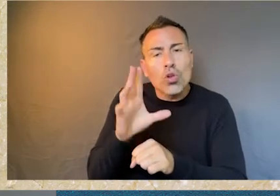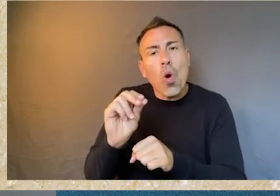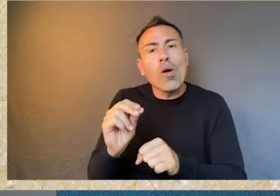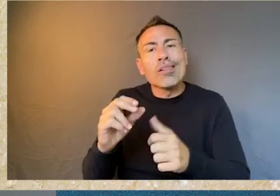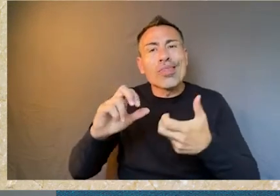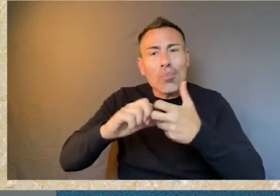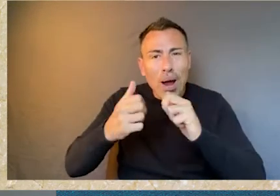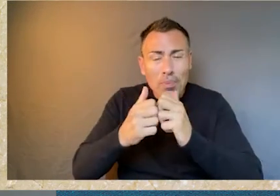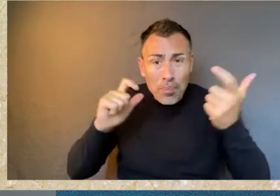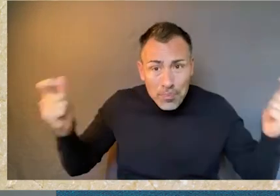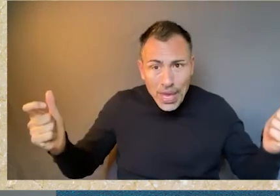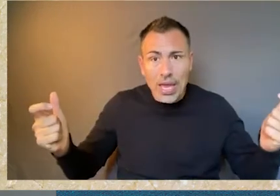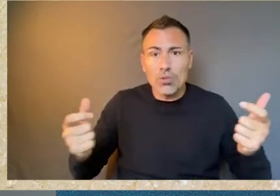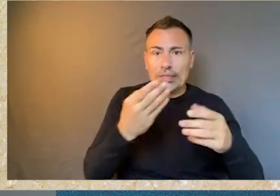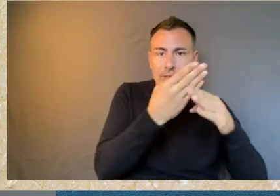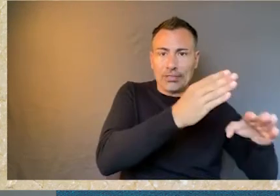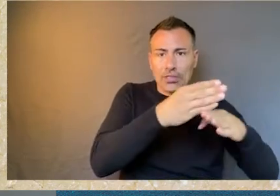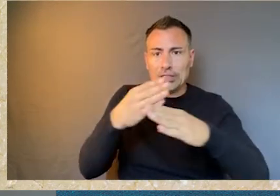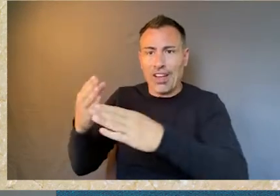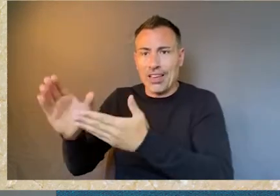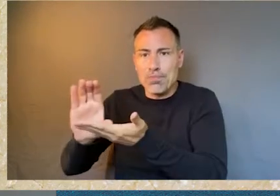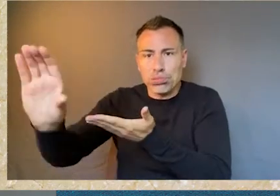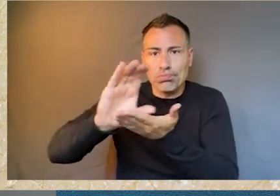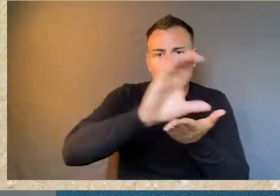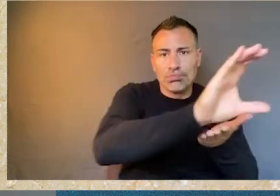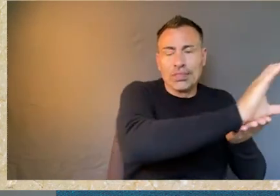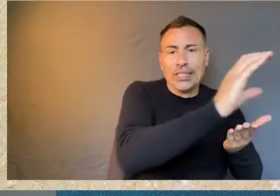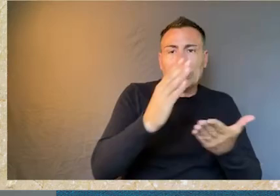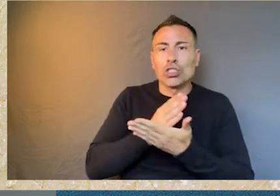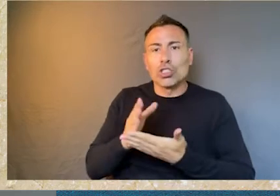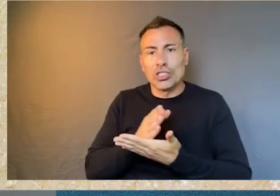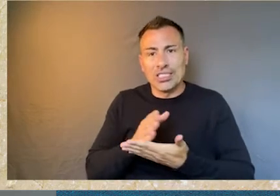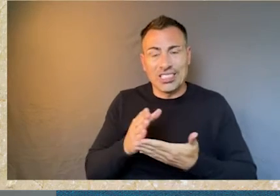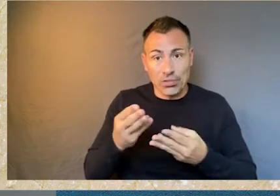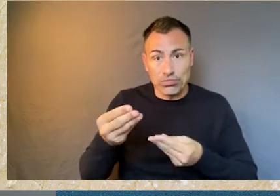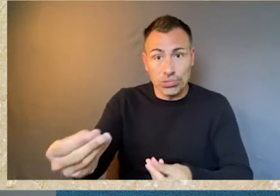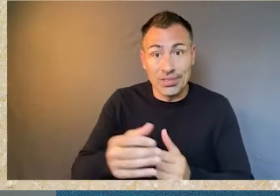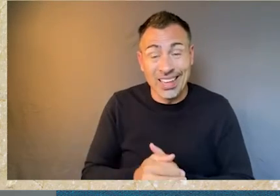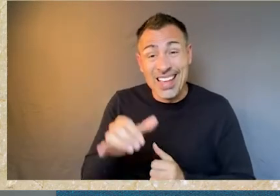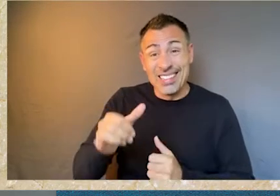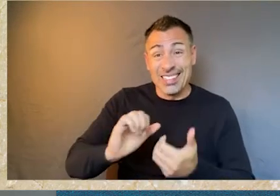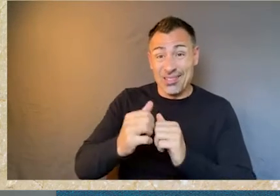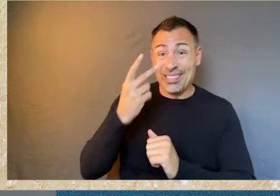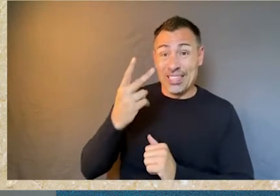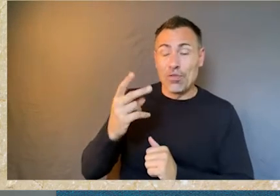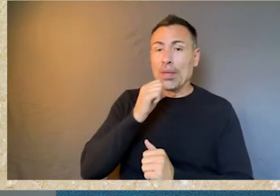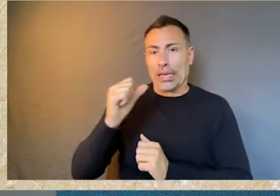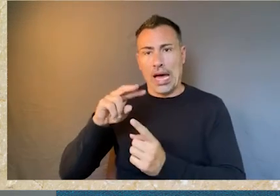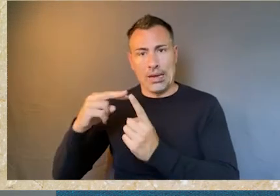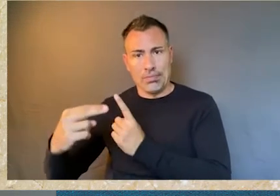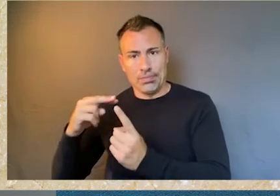and solve the problems. That's how I see the justice from the non-legal perspective, is we share what we're all